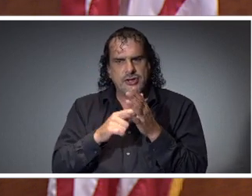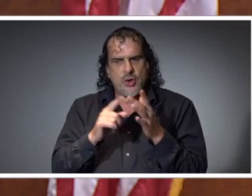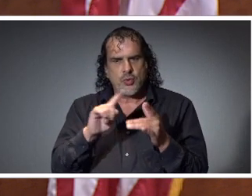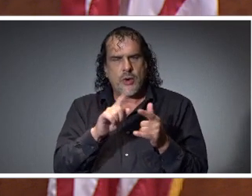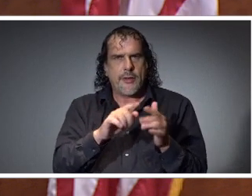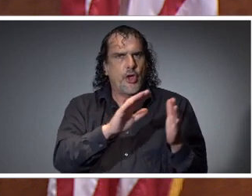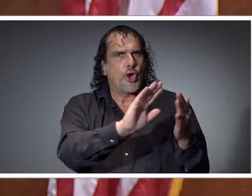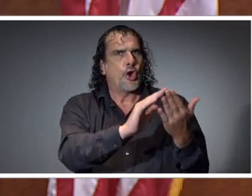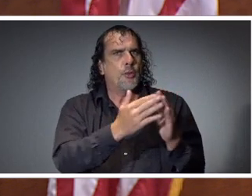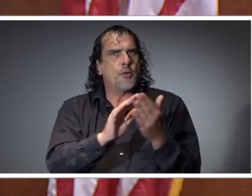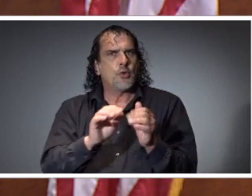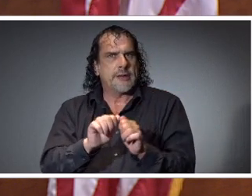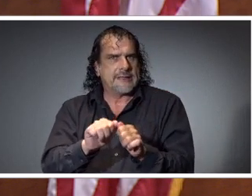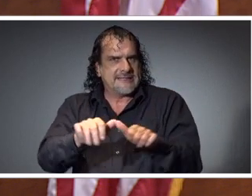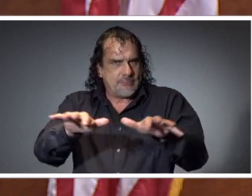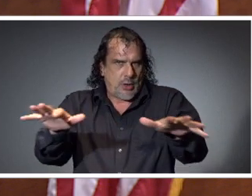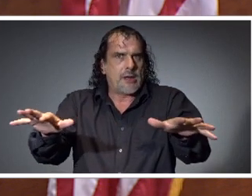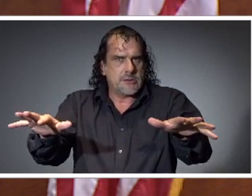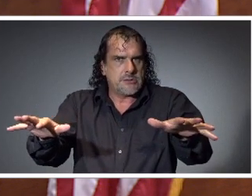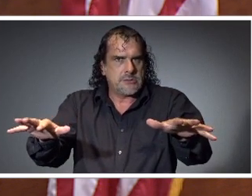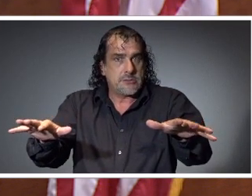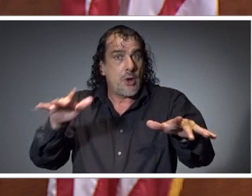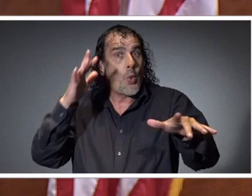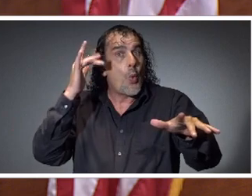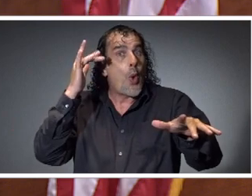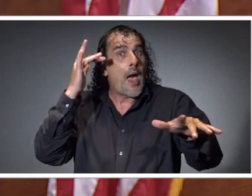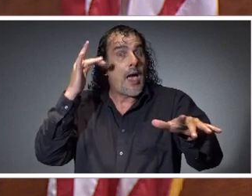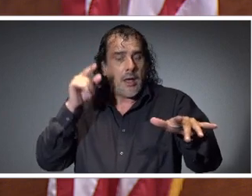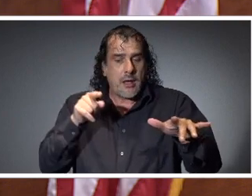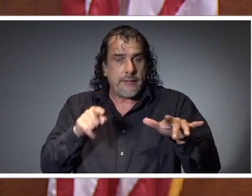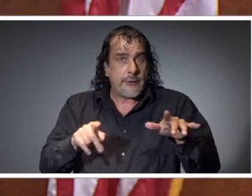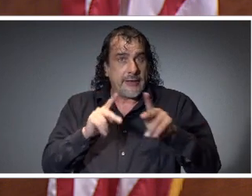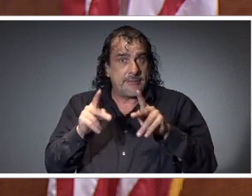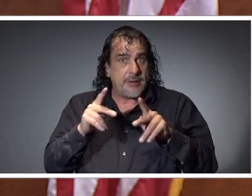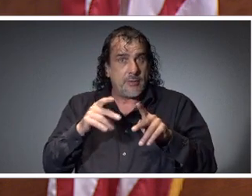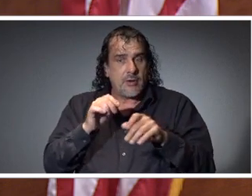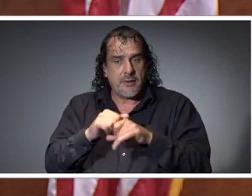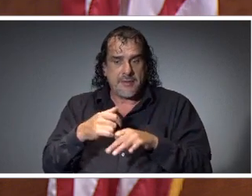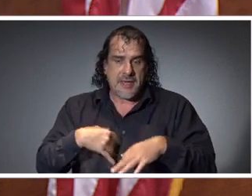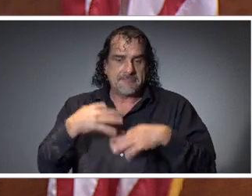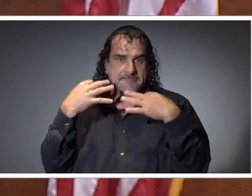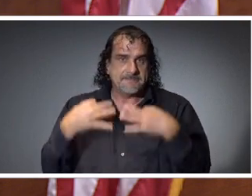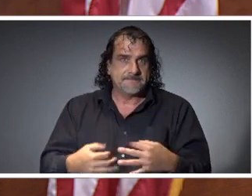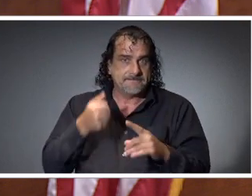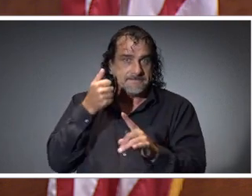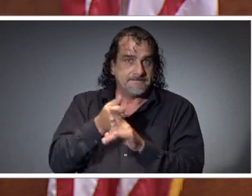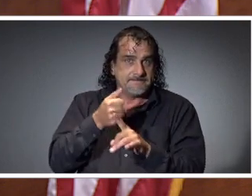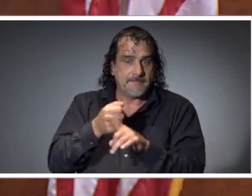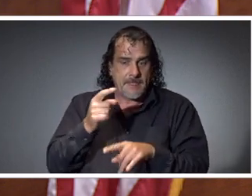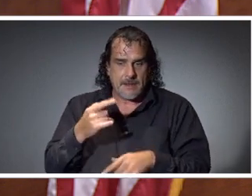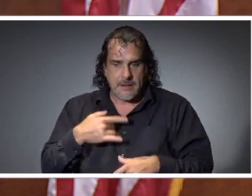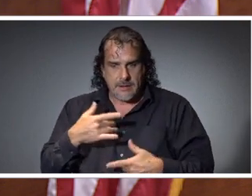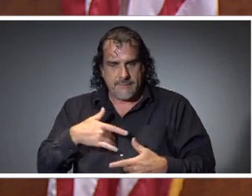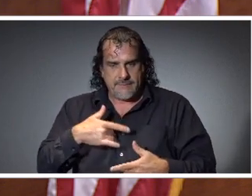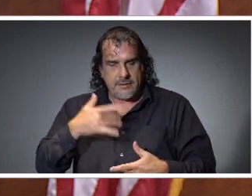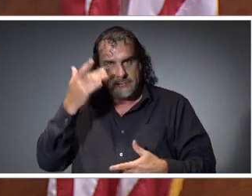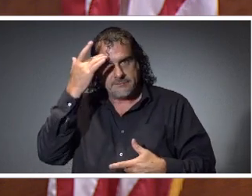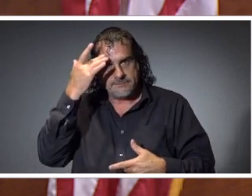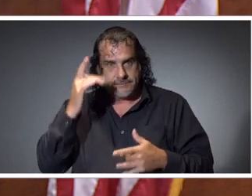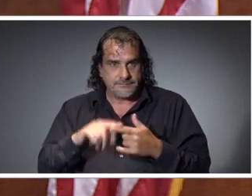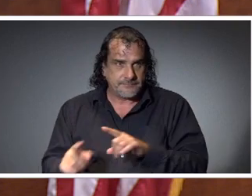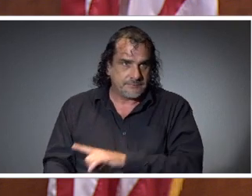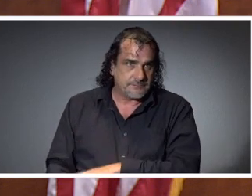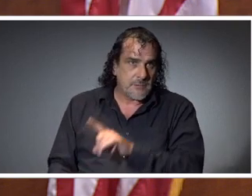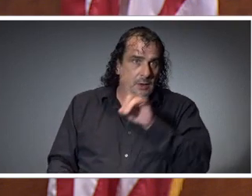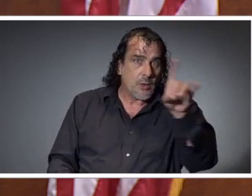spread, because these are individuals that are making a conscious decision to go to their doctor. They're going because they